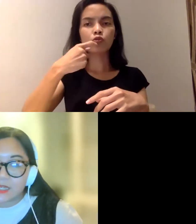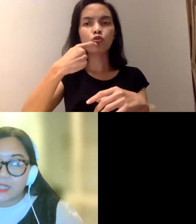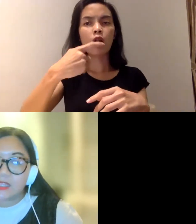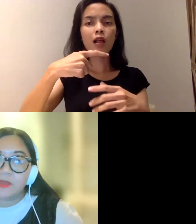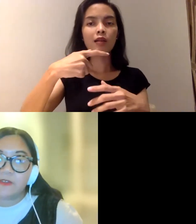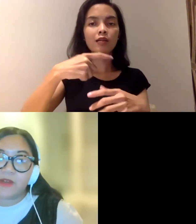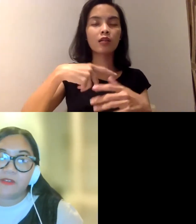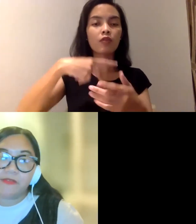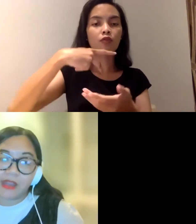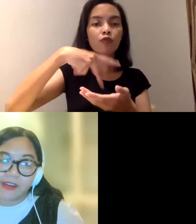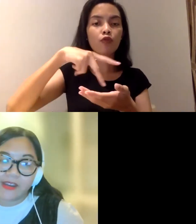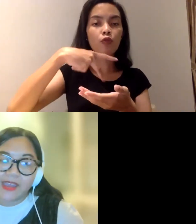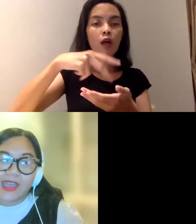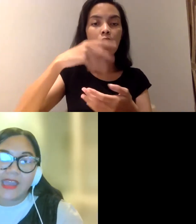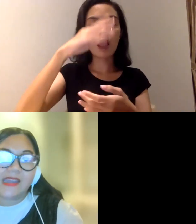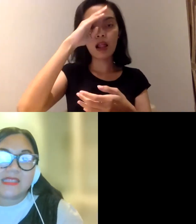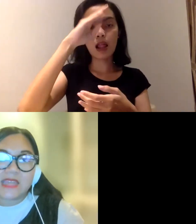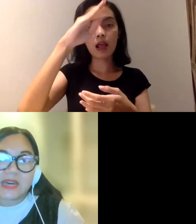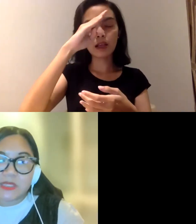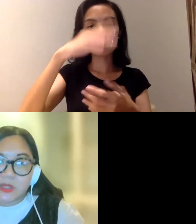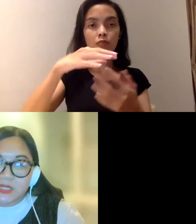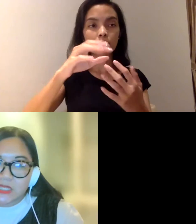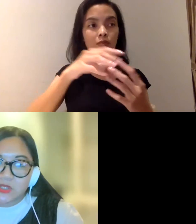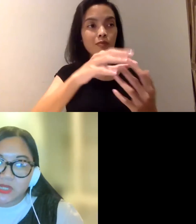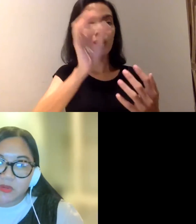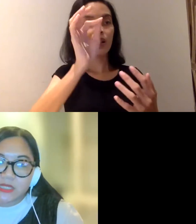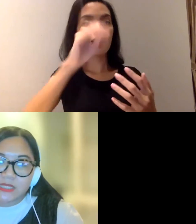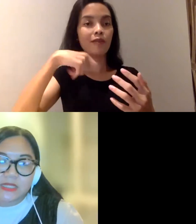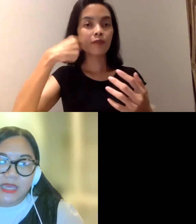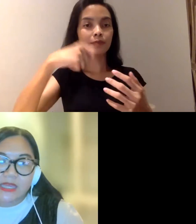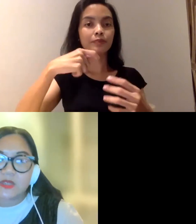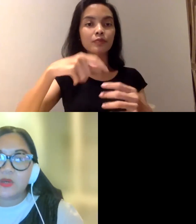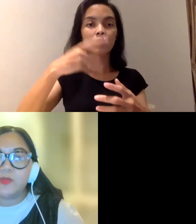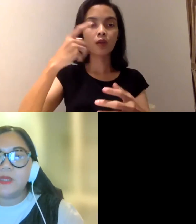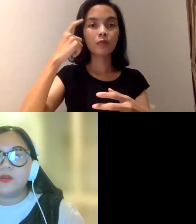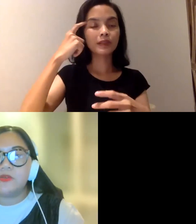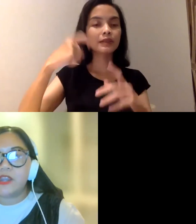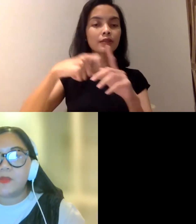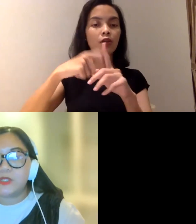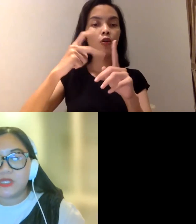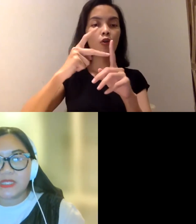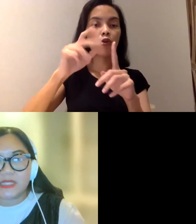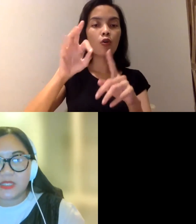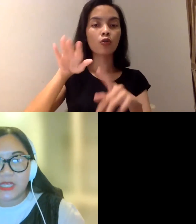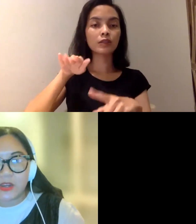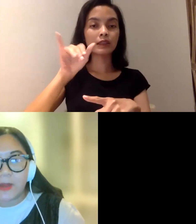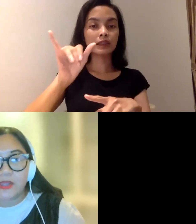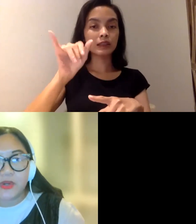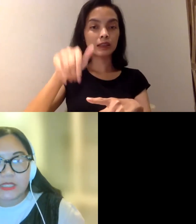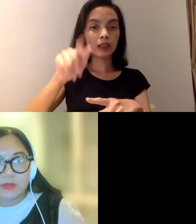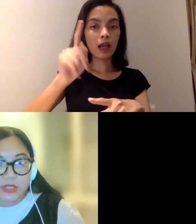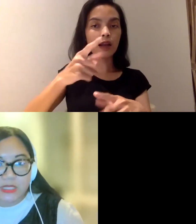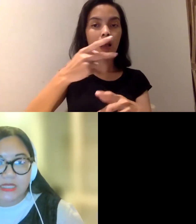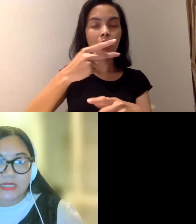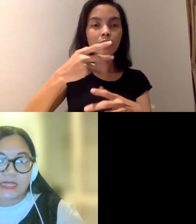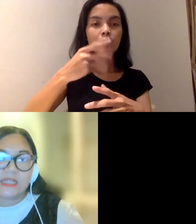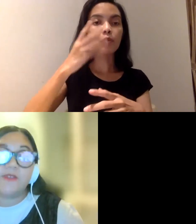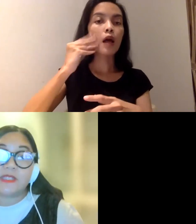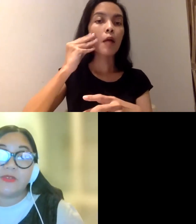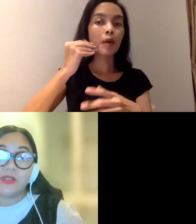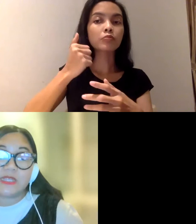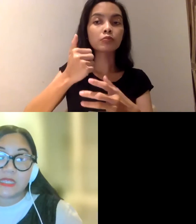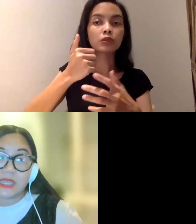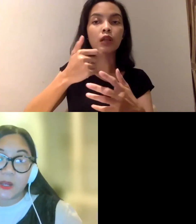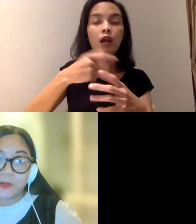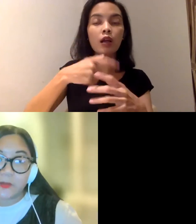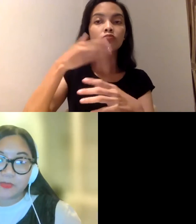selected in the BFI Flair. And I see that Mas Khozy is joining with us today, so it will be a great opportunity to hear about your experience attending the